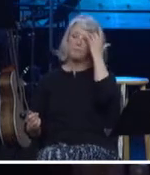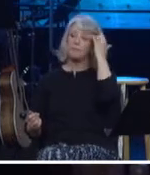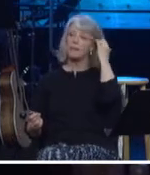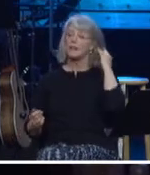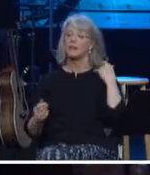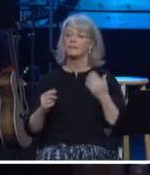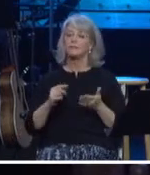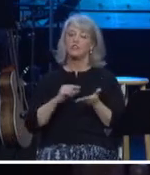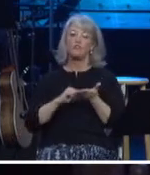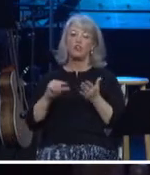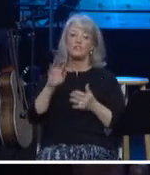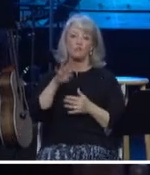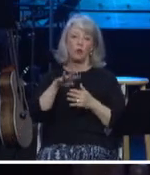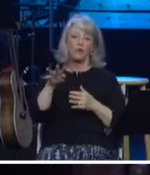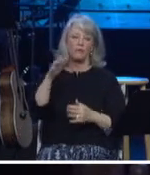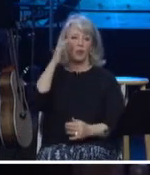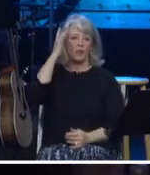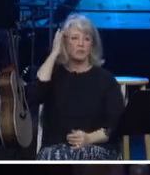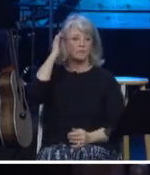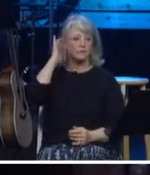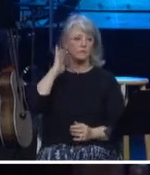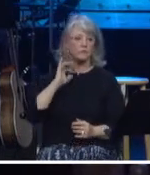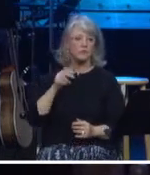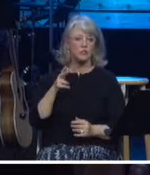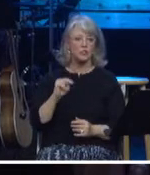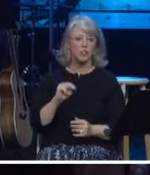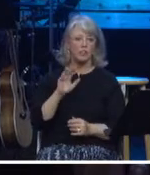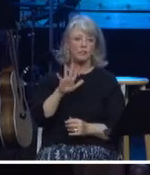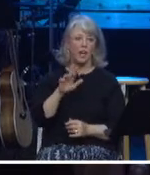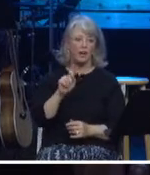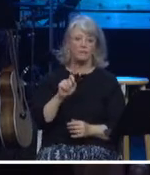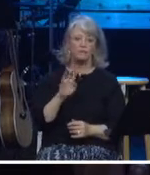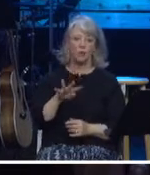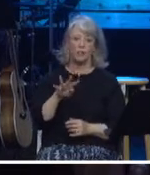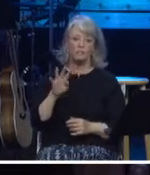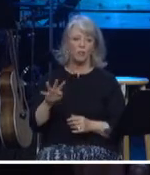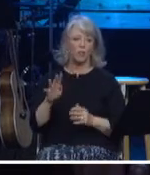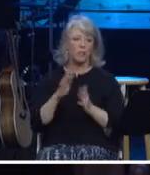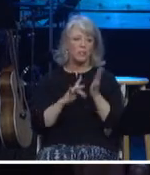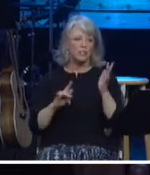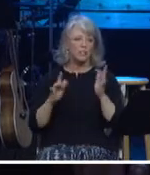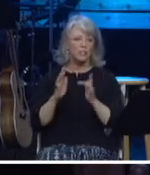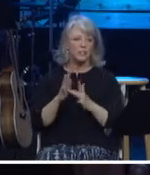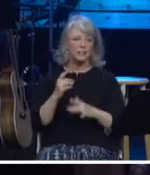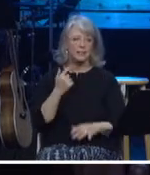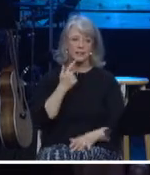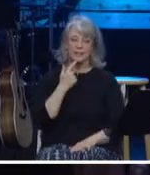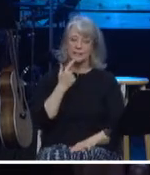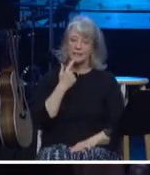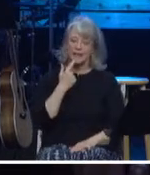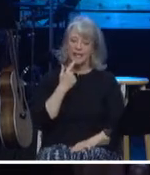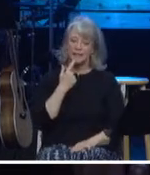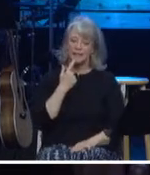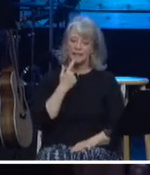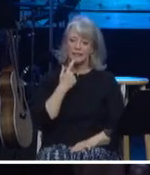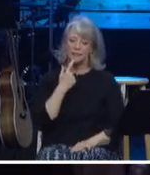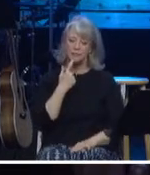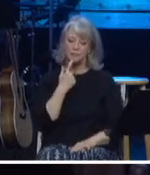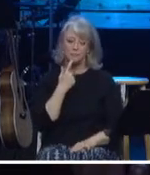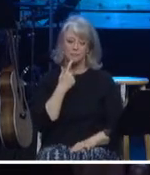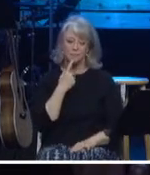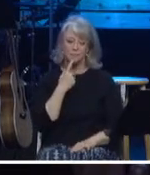Drop down to verse 44. John 5, 44. Notice what Jesus says. He'll put it in the form of a